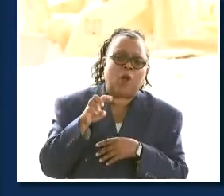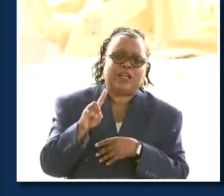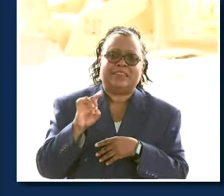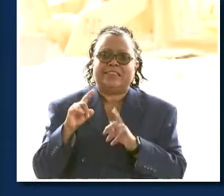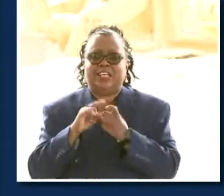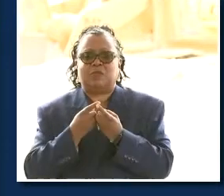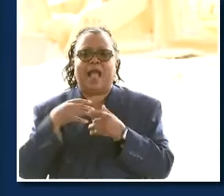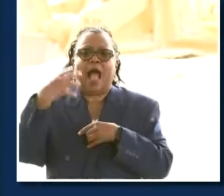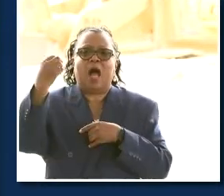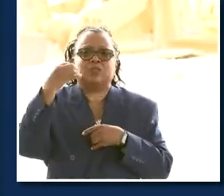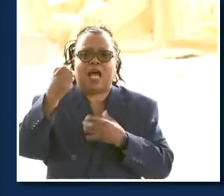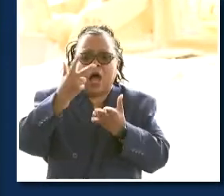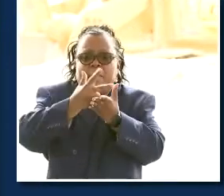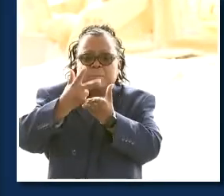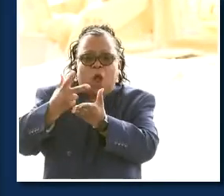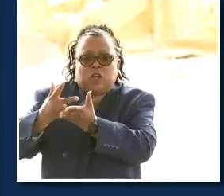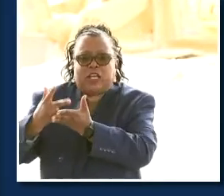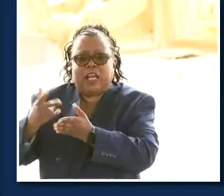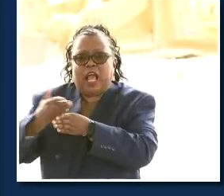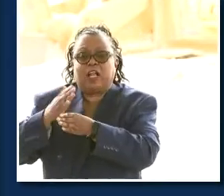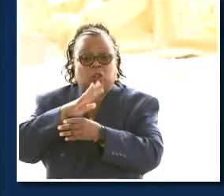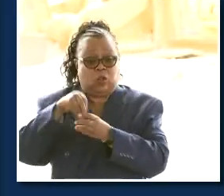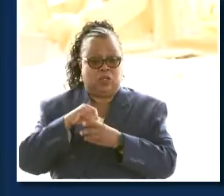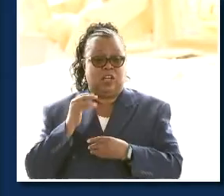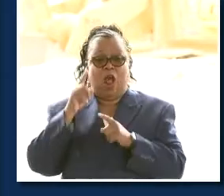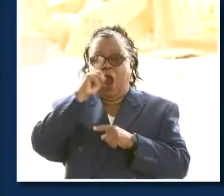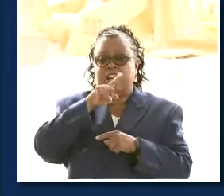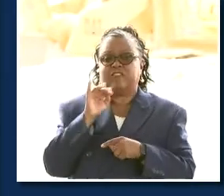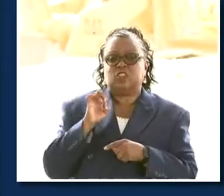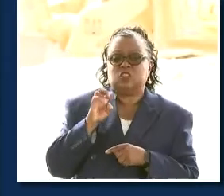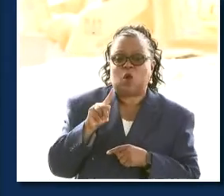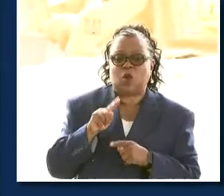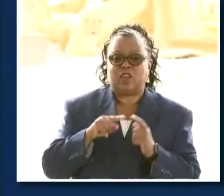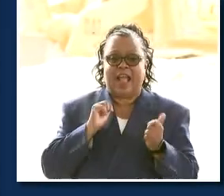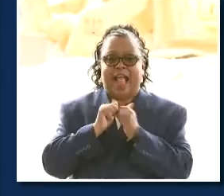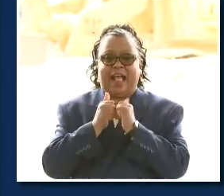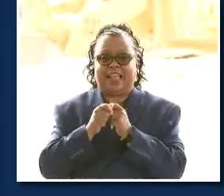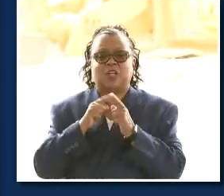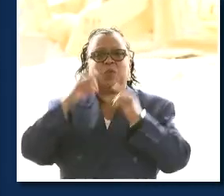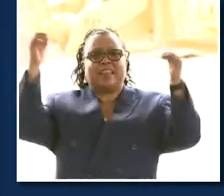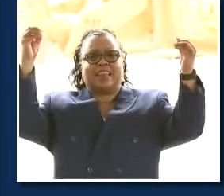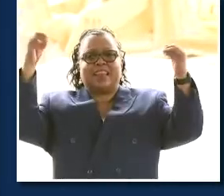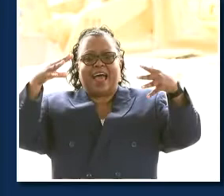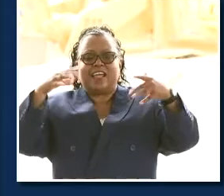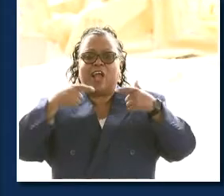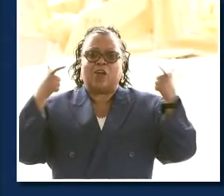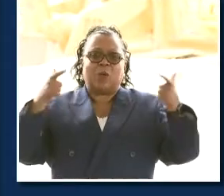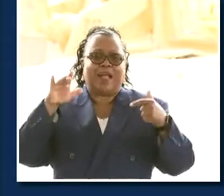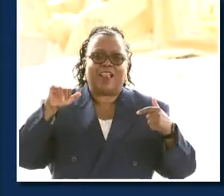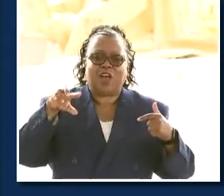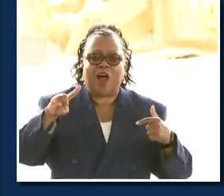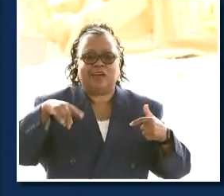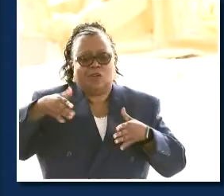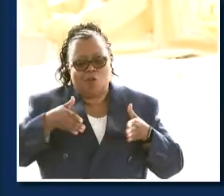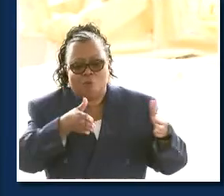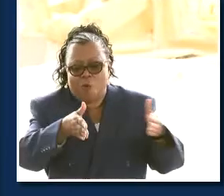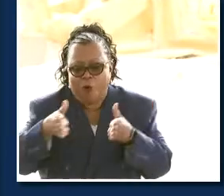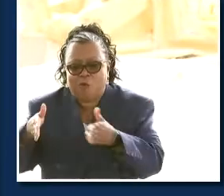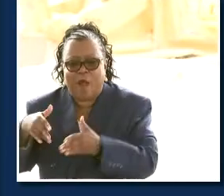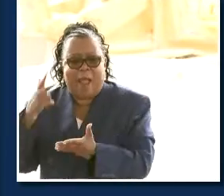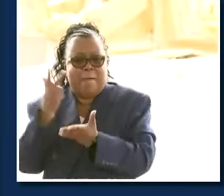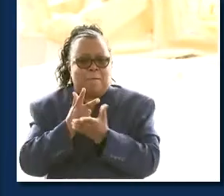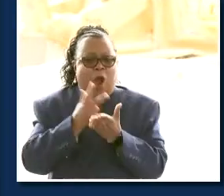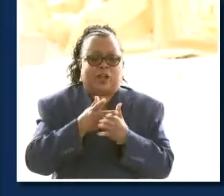make outdoor park improvements, including artificial turf athletic fields with lighting, a grand lawn, walkways,